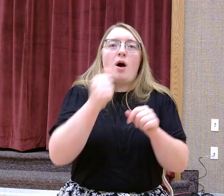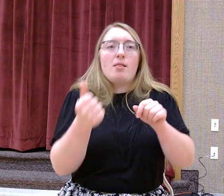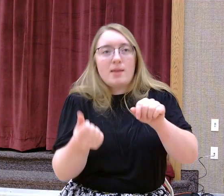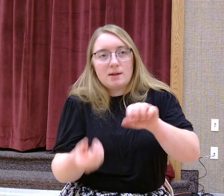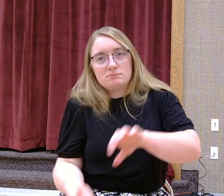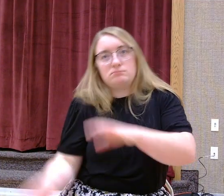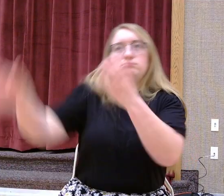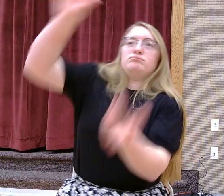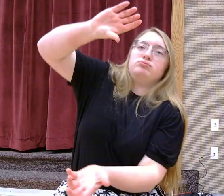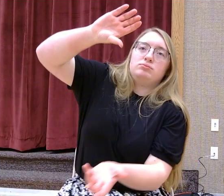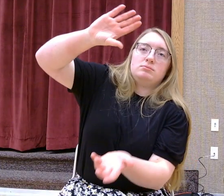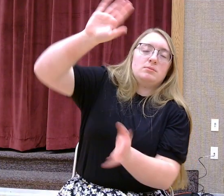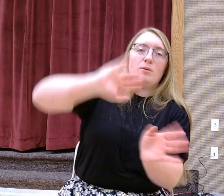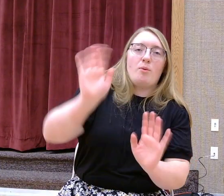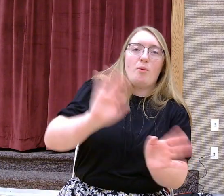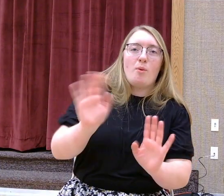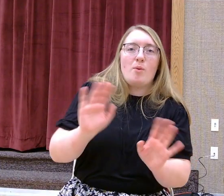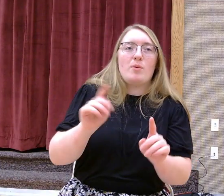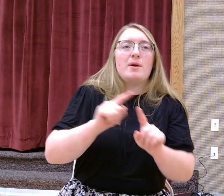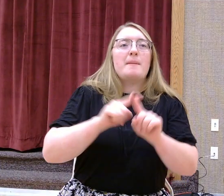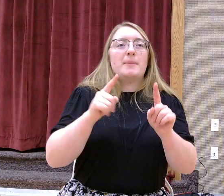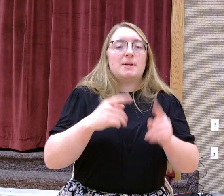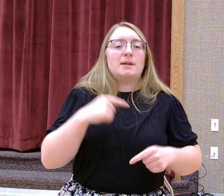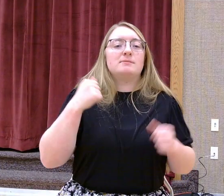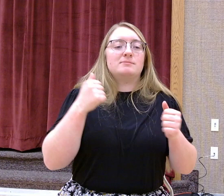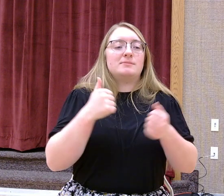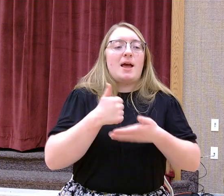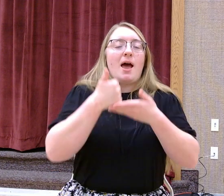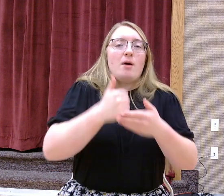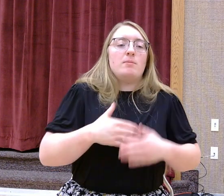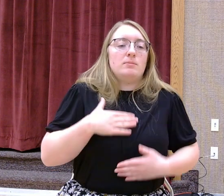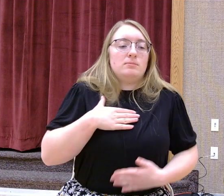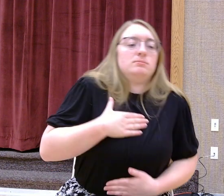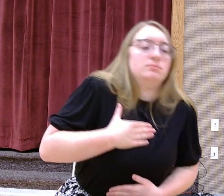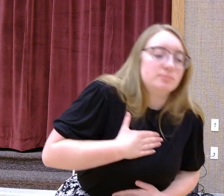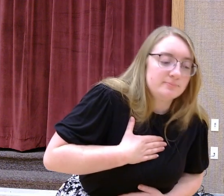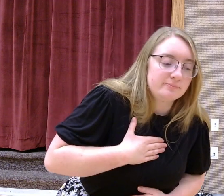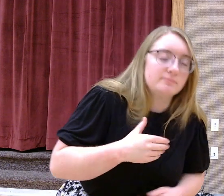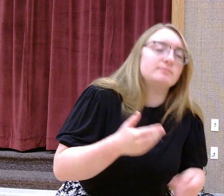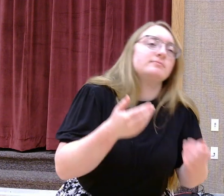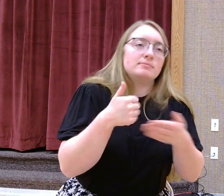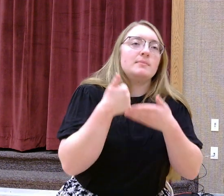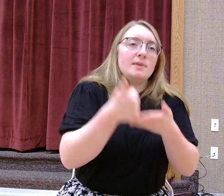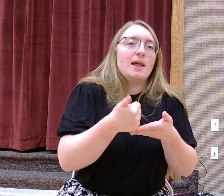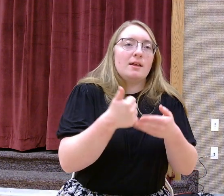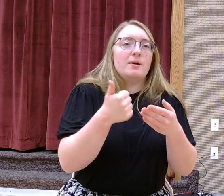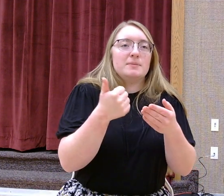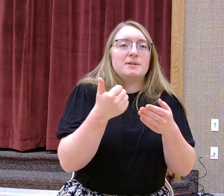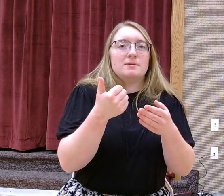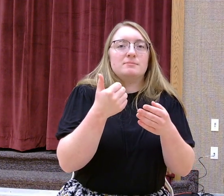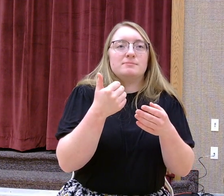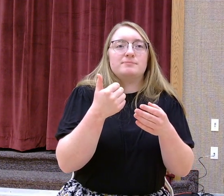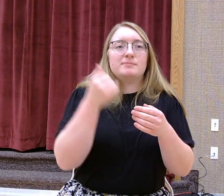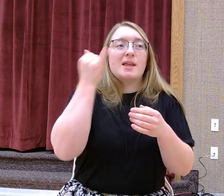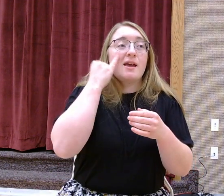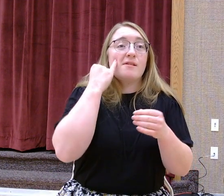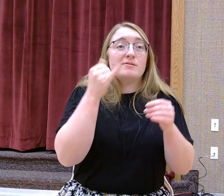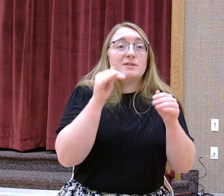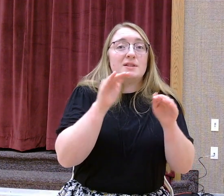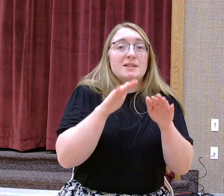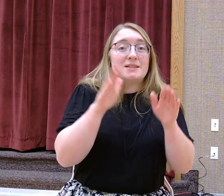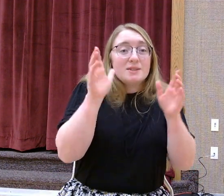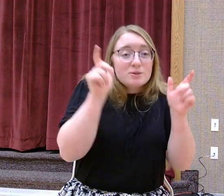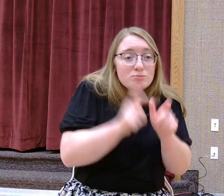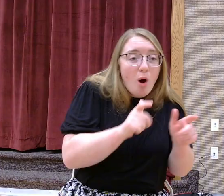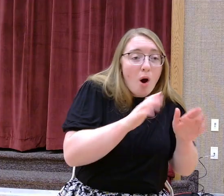that. You know, try and do the football hold if you can, but you're not picking them up upside down and smacking them. You're trying to get them down. If they're small enough, you can do that.